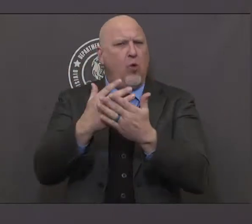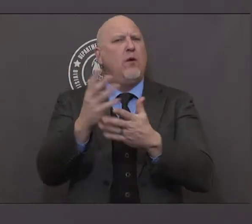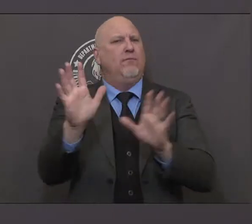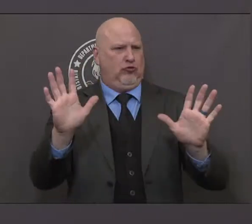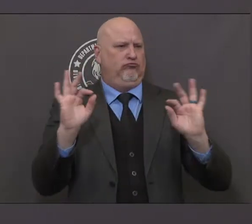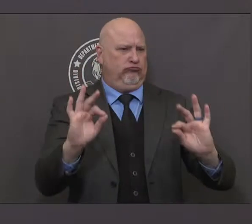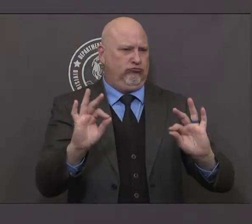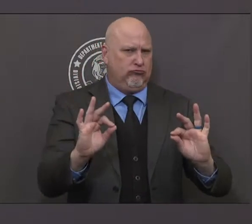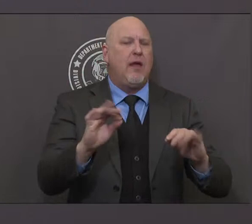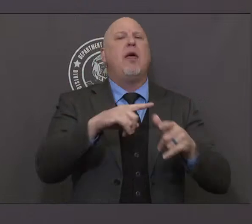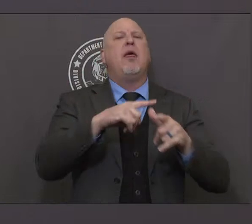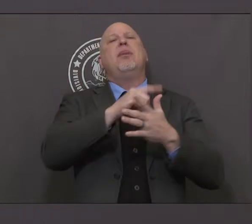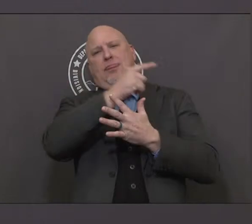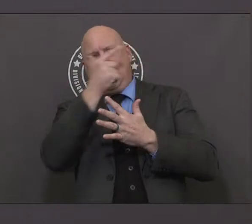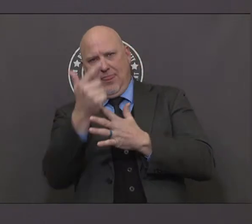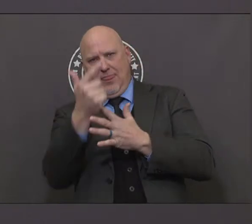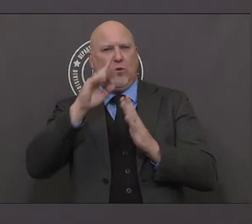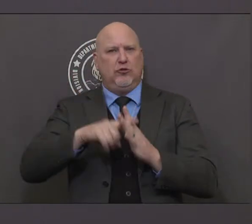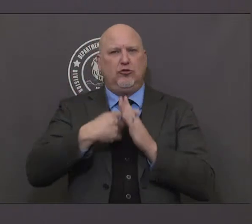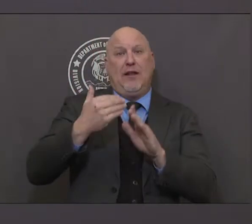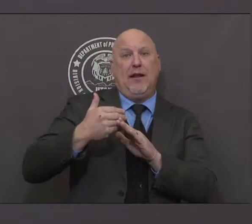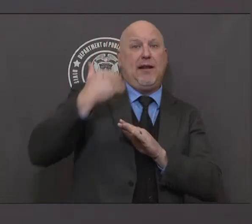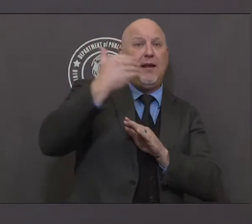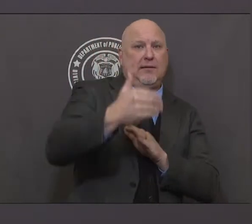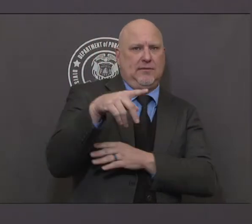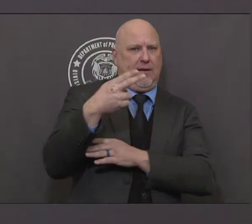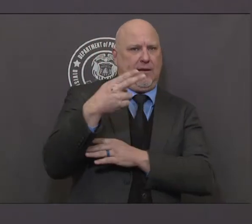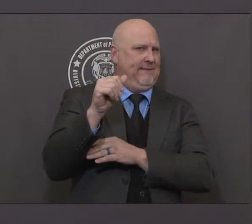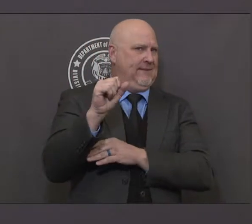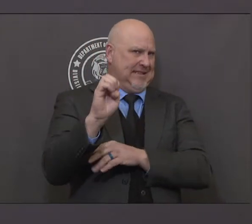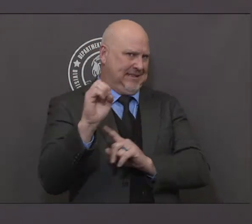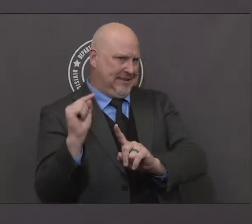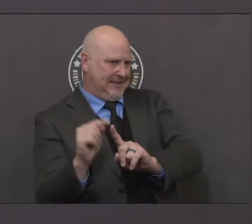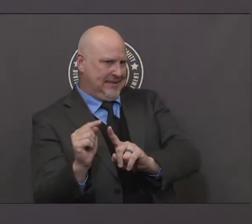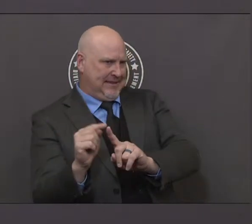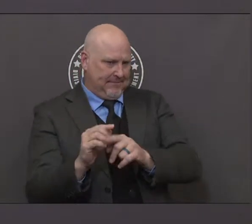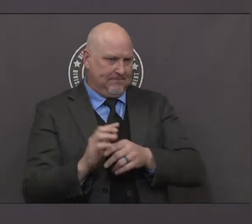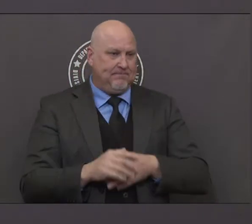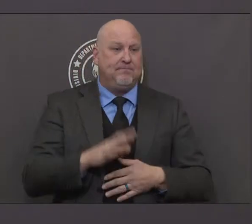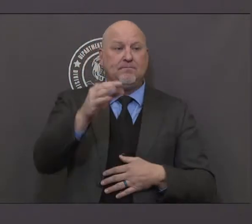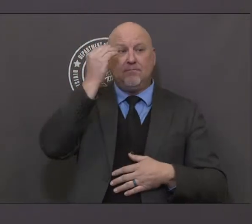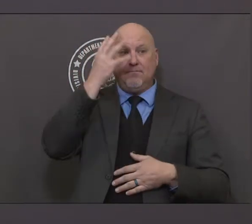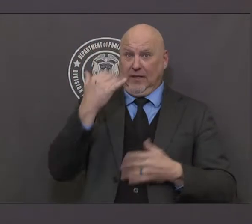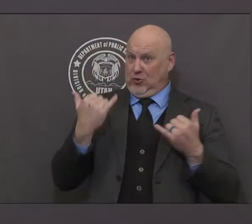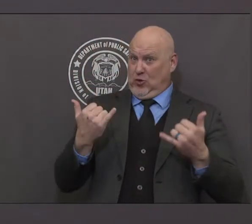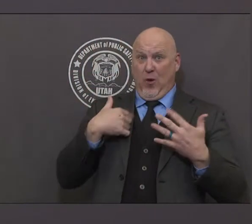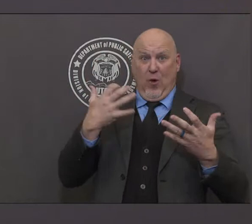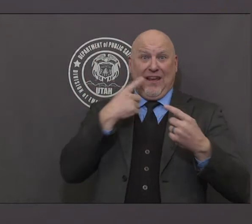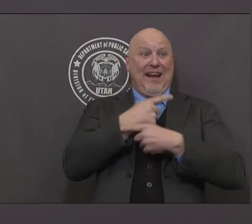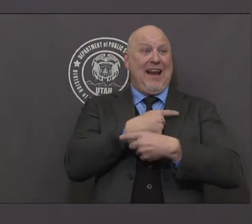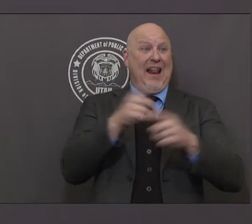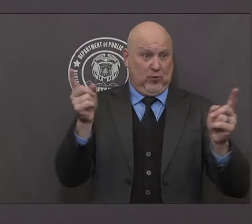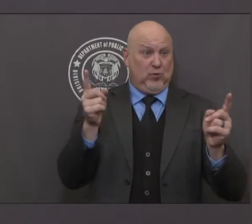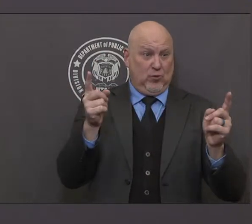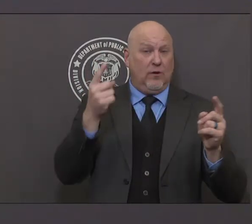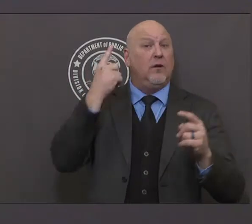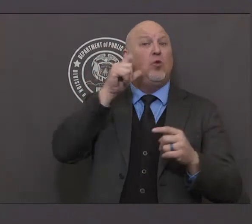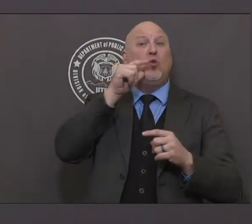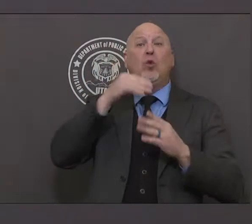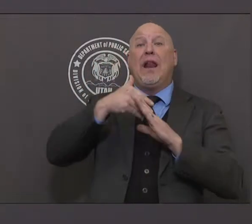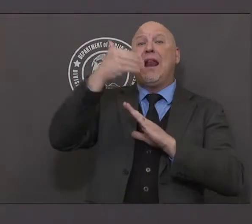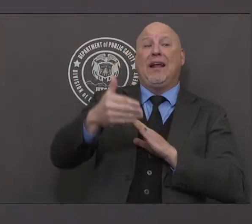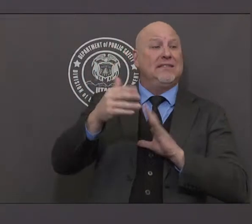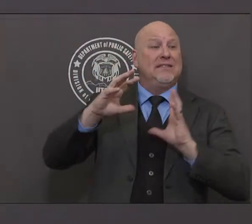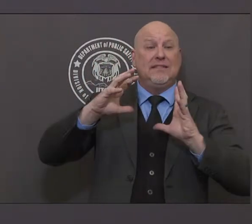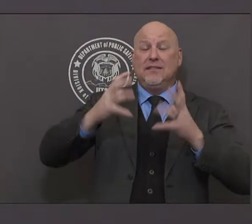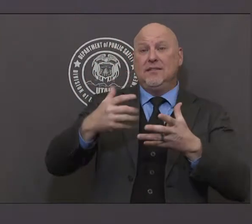to announce today is new eligibility starting on March 1st. Let me be very clear, and our media